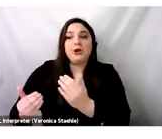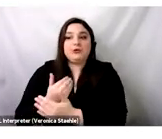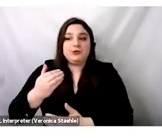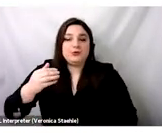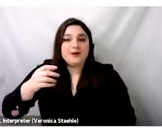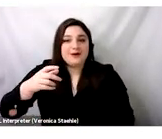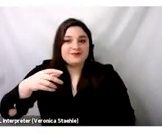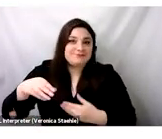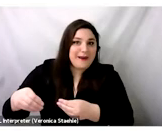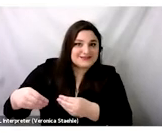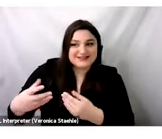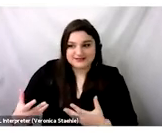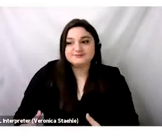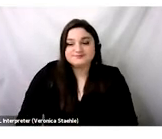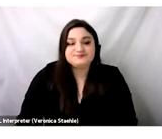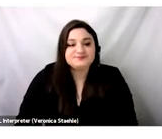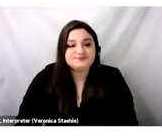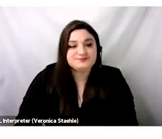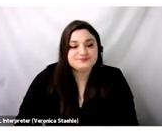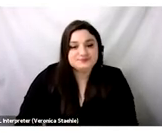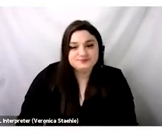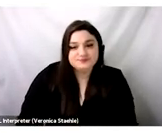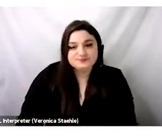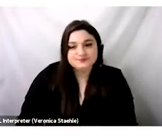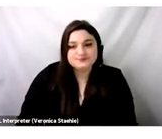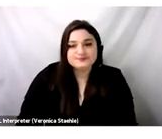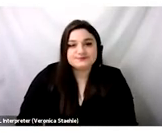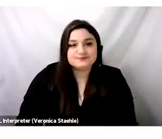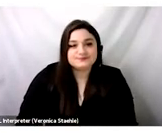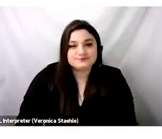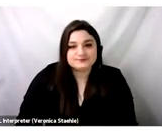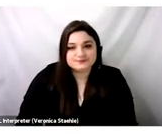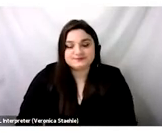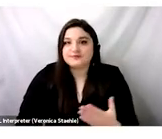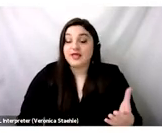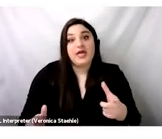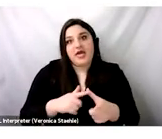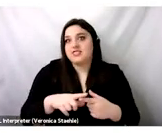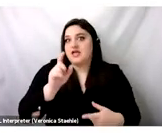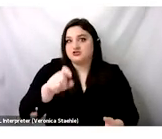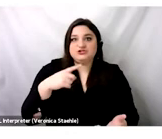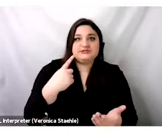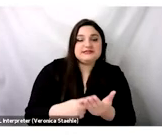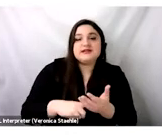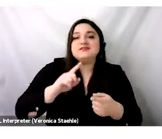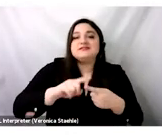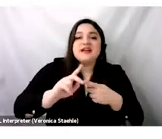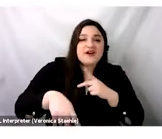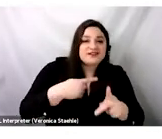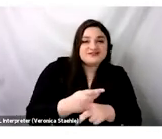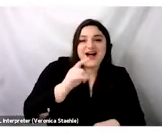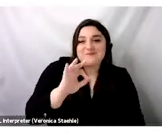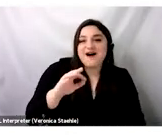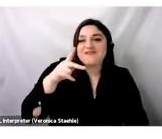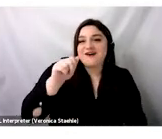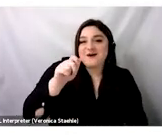pellets, and then the factory. And then, we need to talk about the types of plastic too, and I'm sure actually Dr.